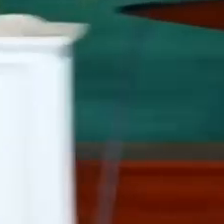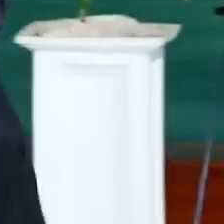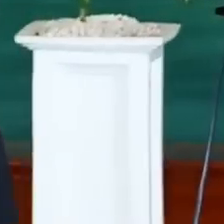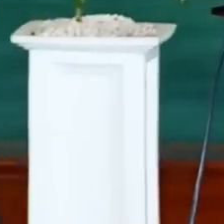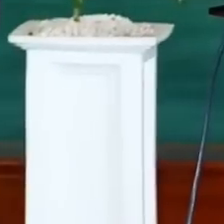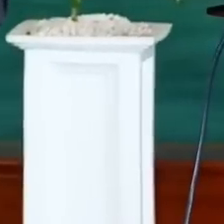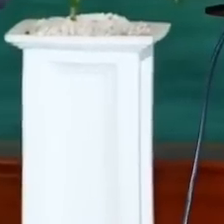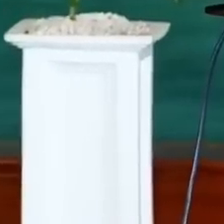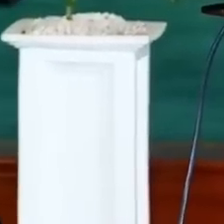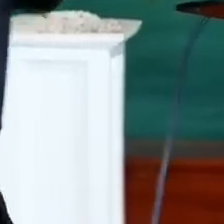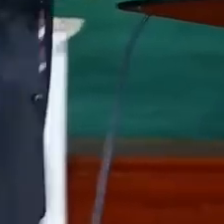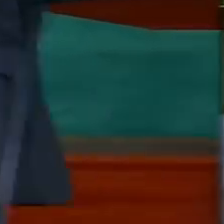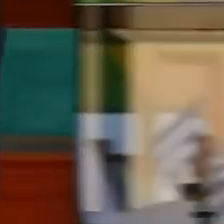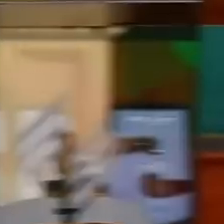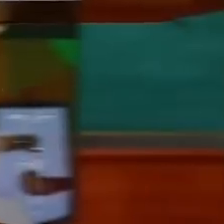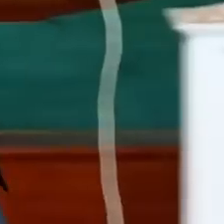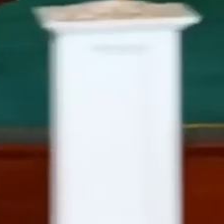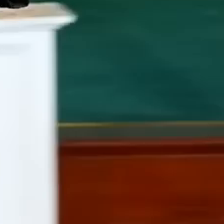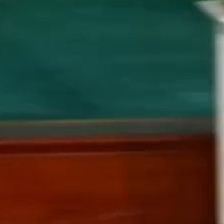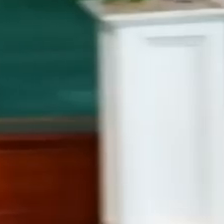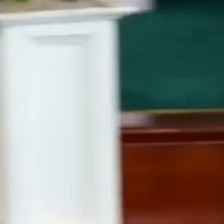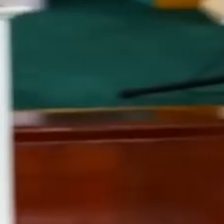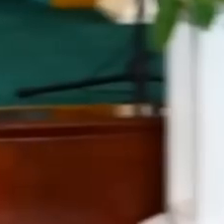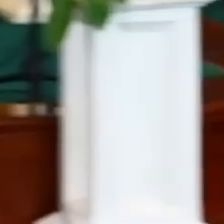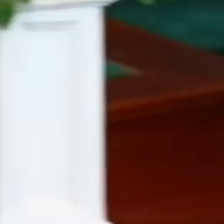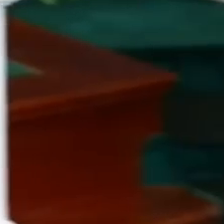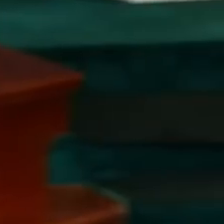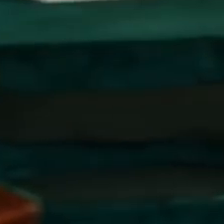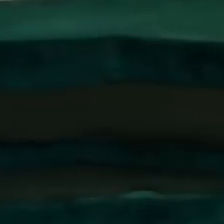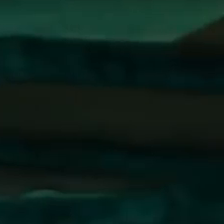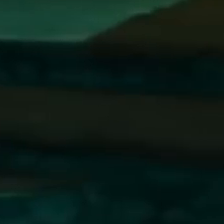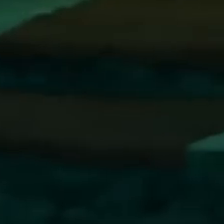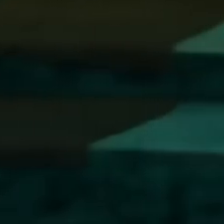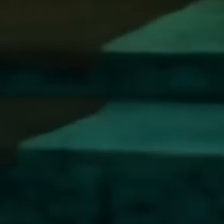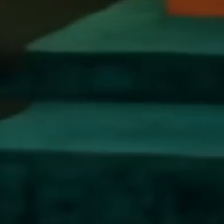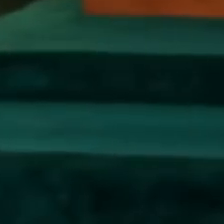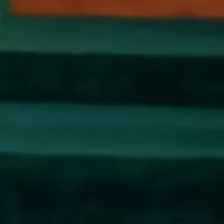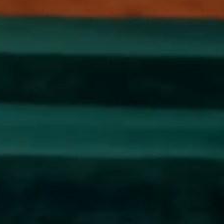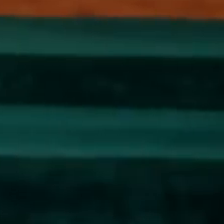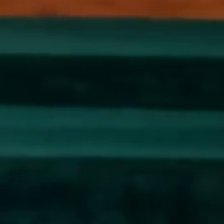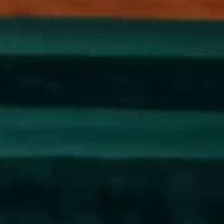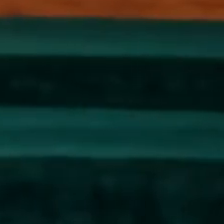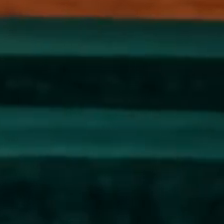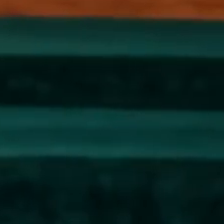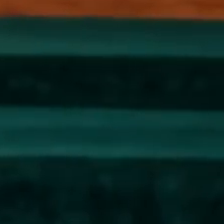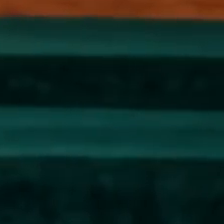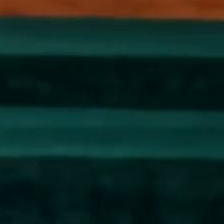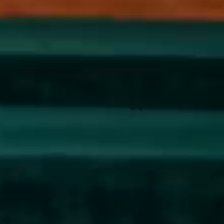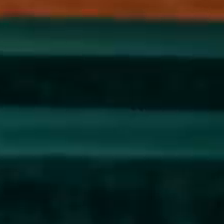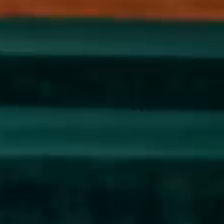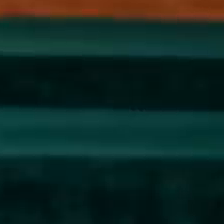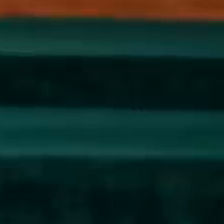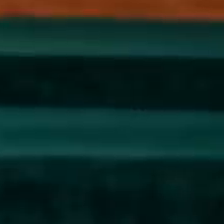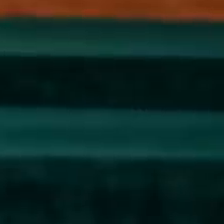see, watch the preacher. You will see them happening. But